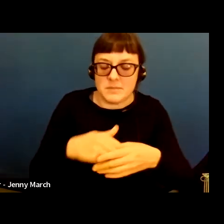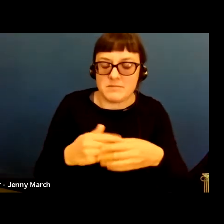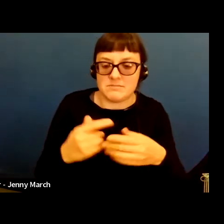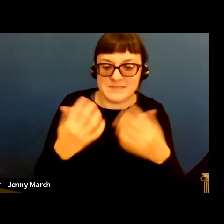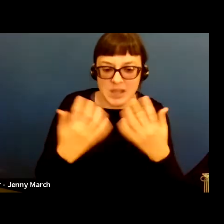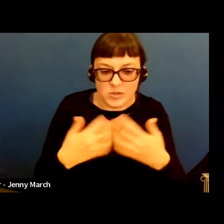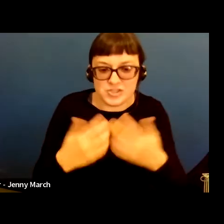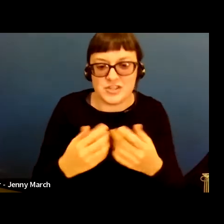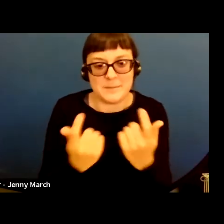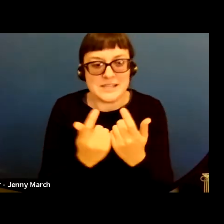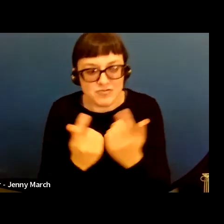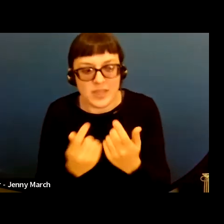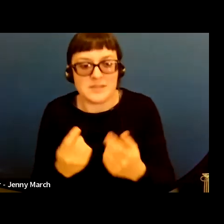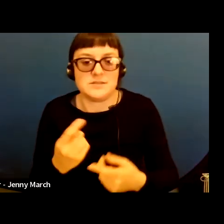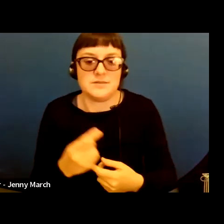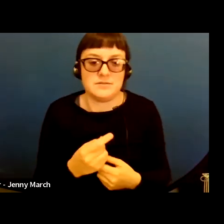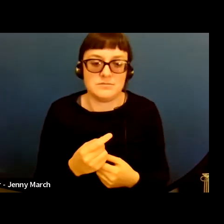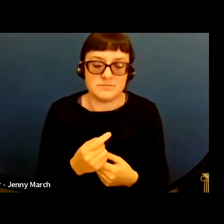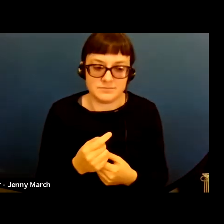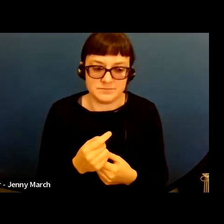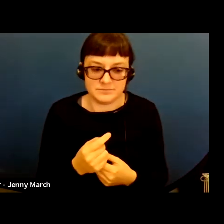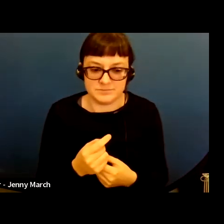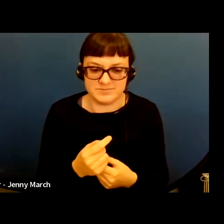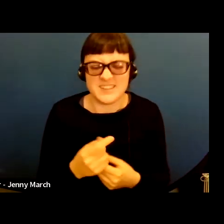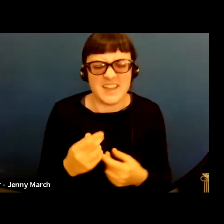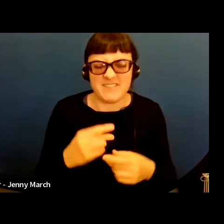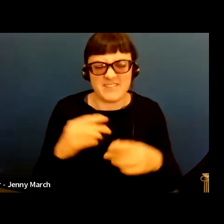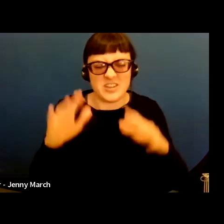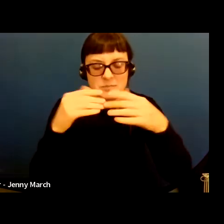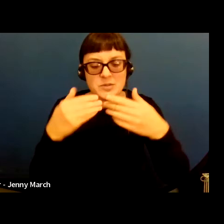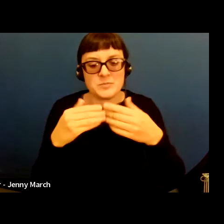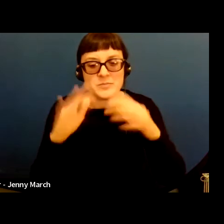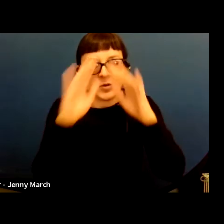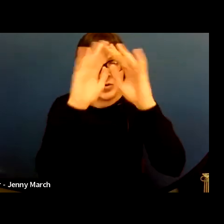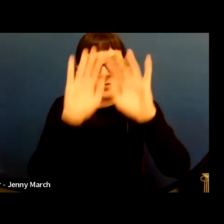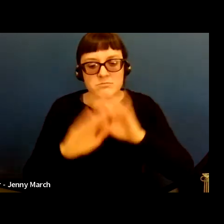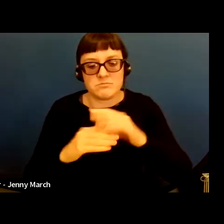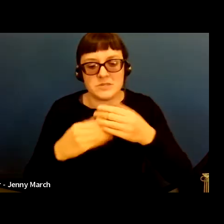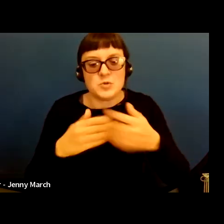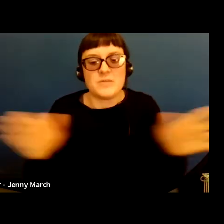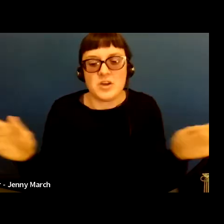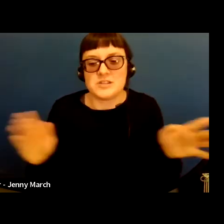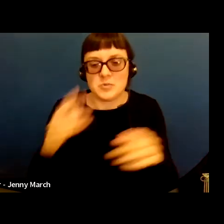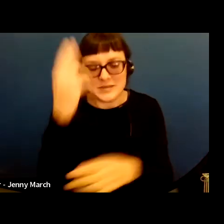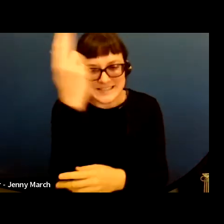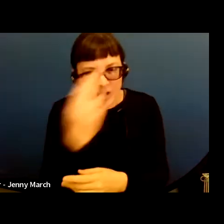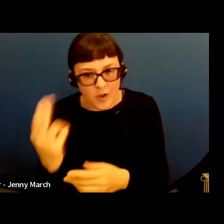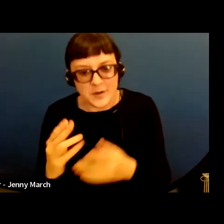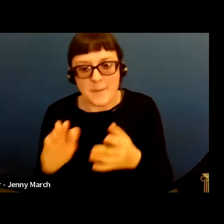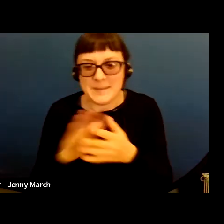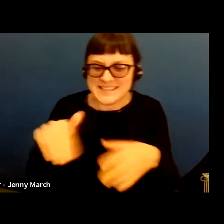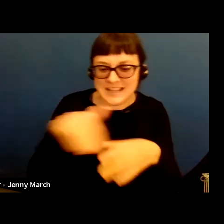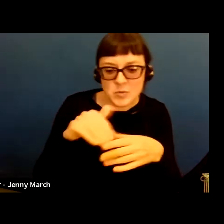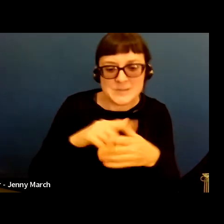production ecosystem and incorporate principles of universal design for learning so that materials are gender sensitive and disability